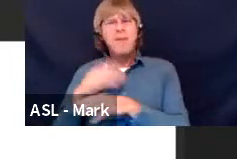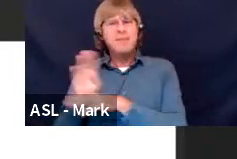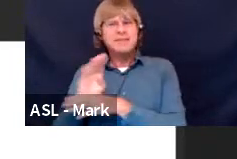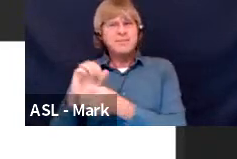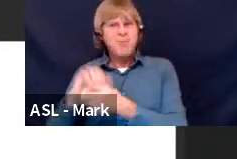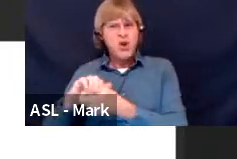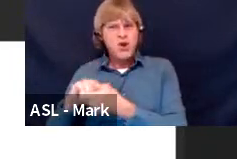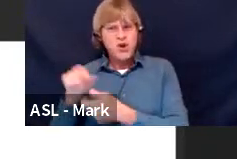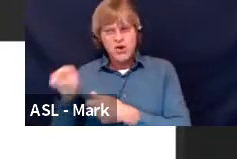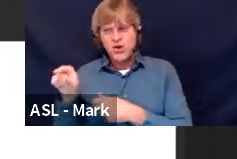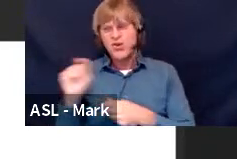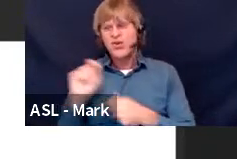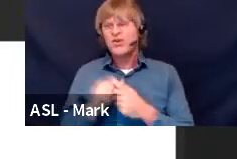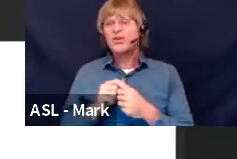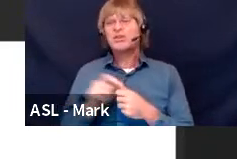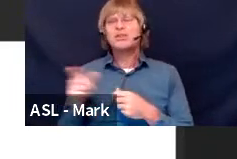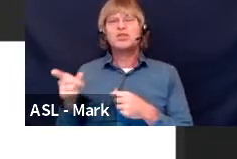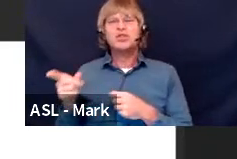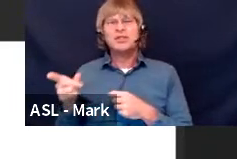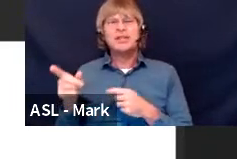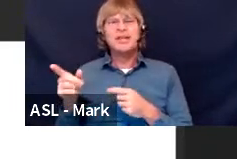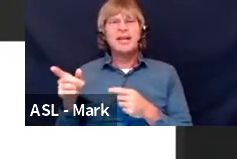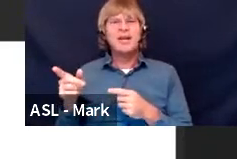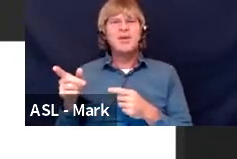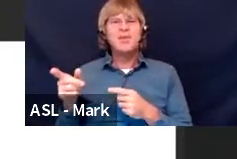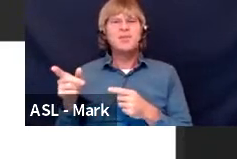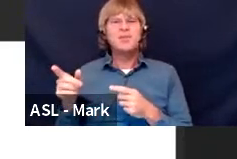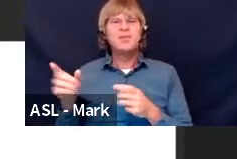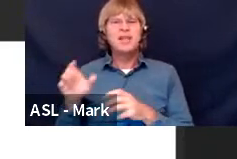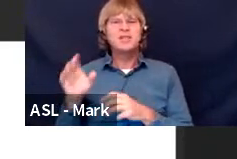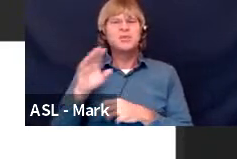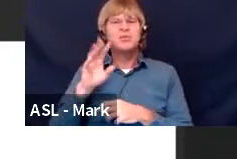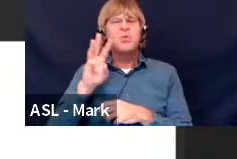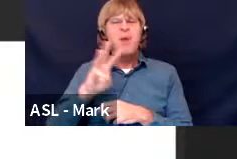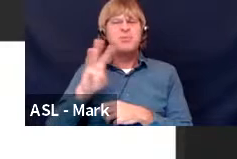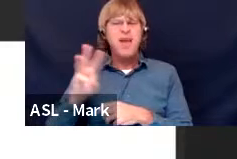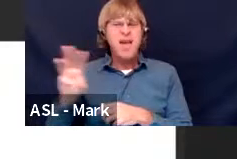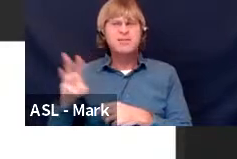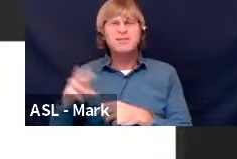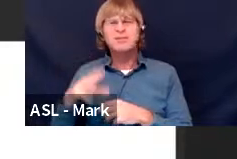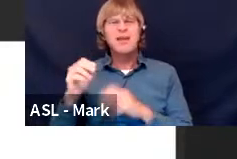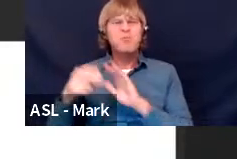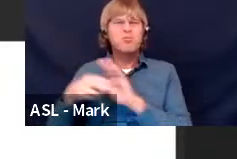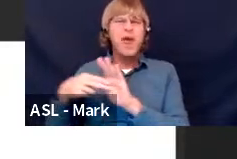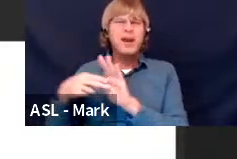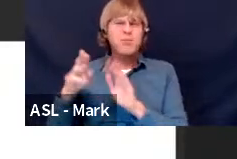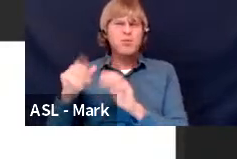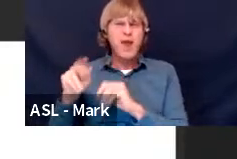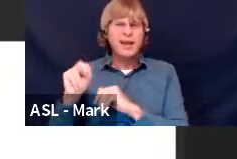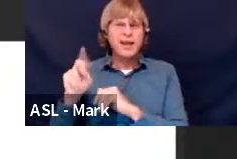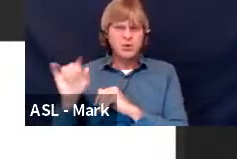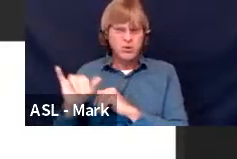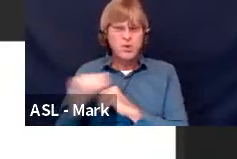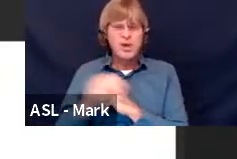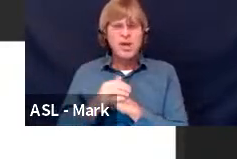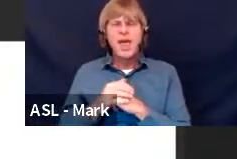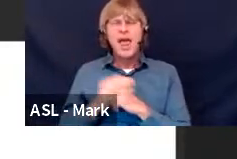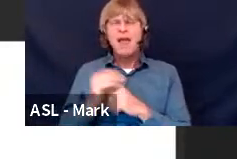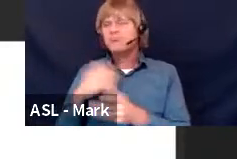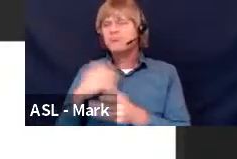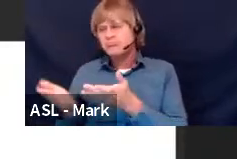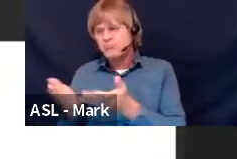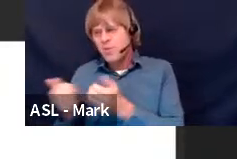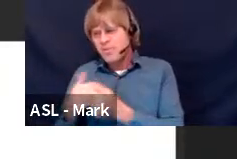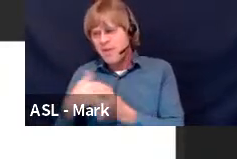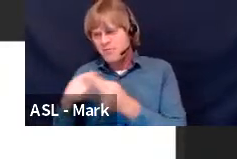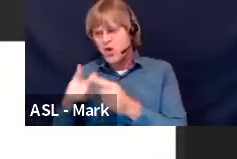partner. She does websites and branding as well. And I talked to a friend